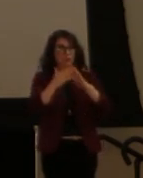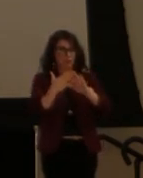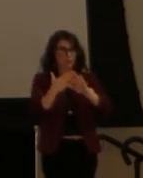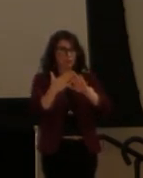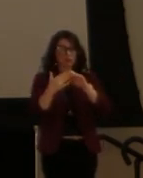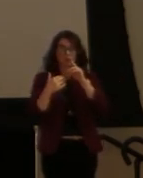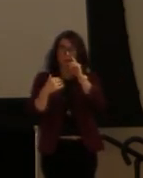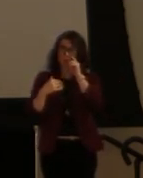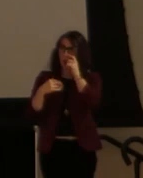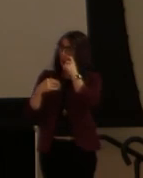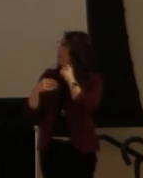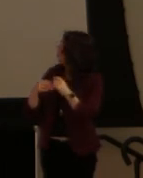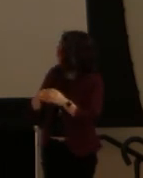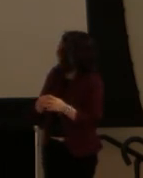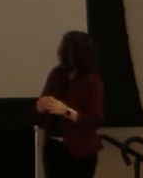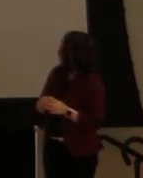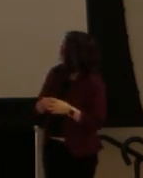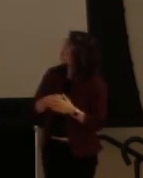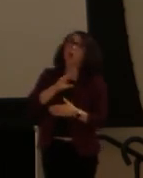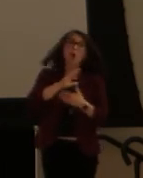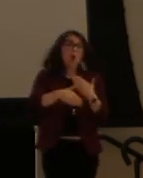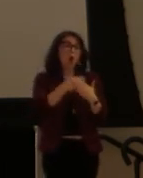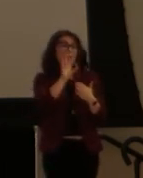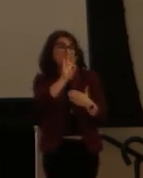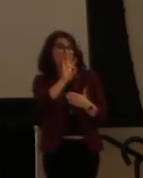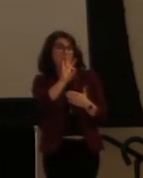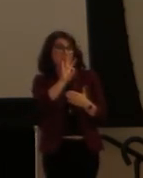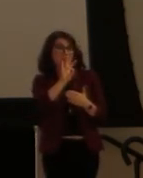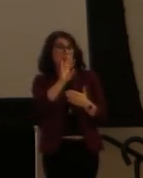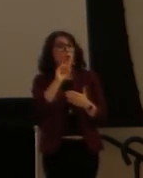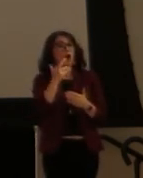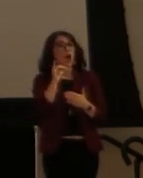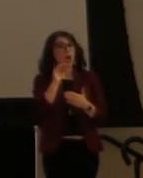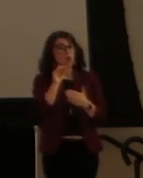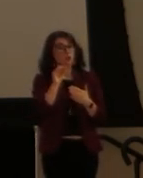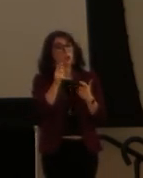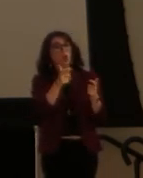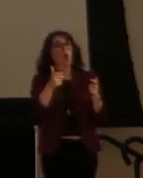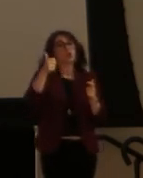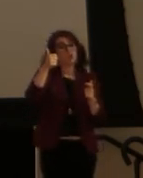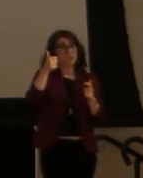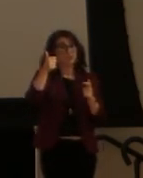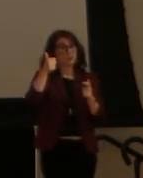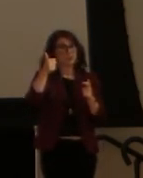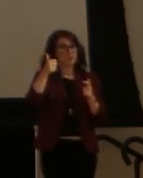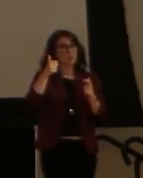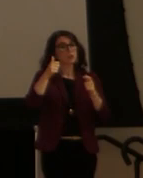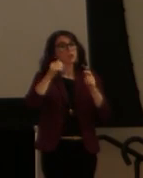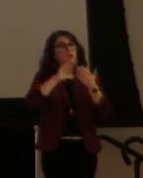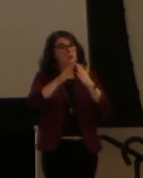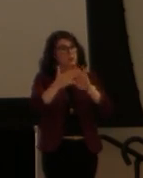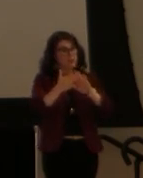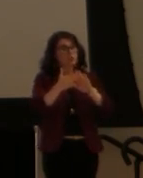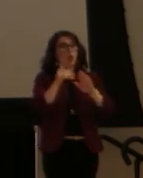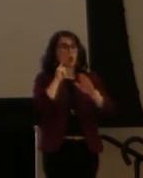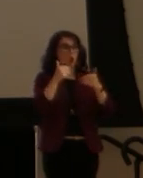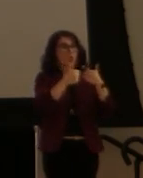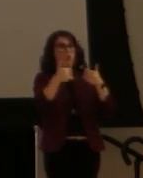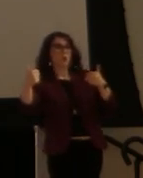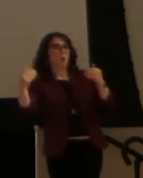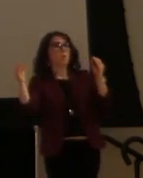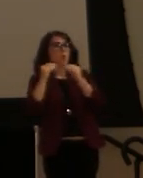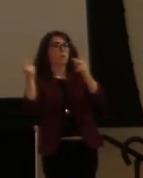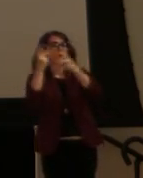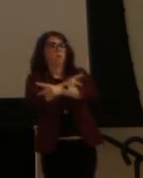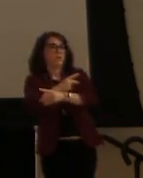And all seven of Ohio's largest cities are on the highly segregated or more segregated end of the spectrum. So